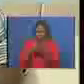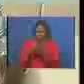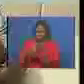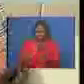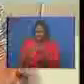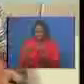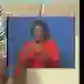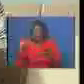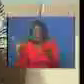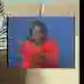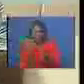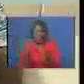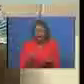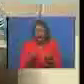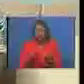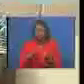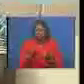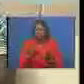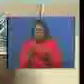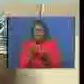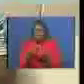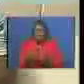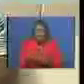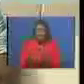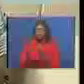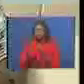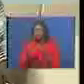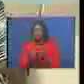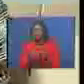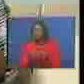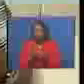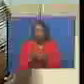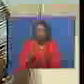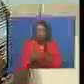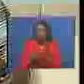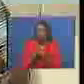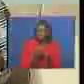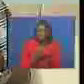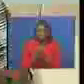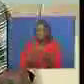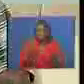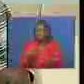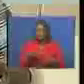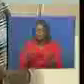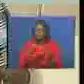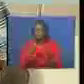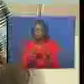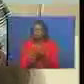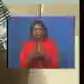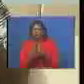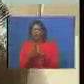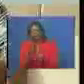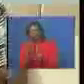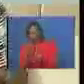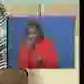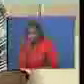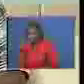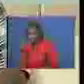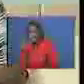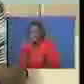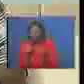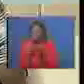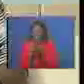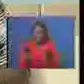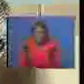disability to be employed How are we using technologies to ensure that someone can work from the comfort of their house Someone can have assistive devices